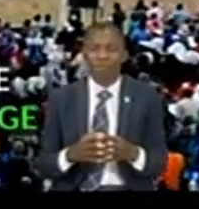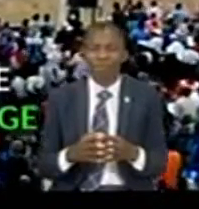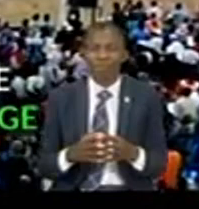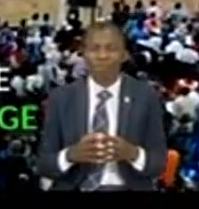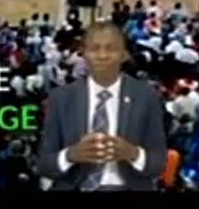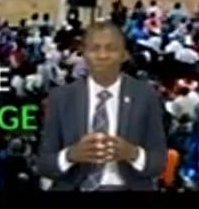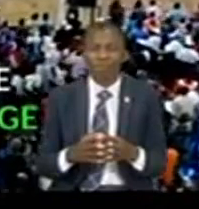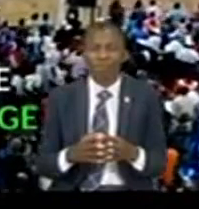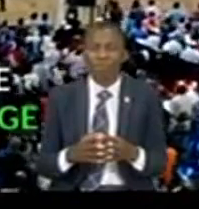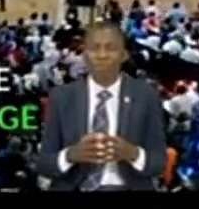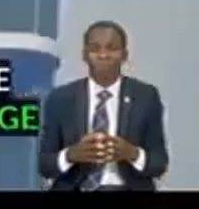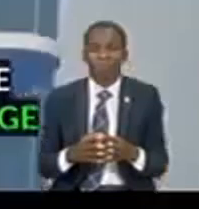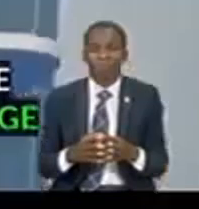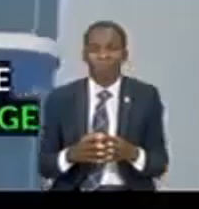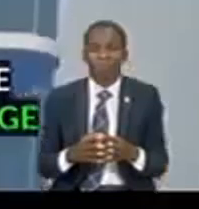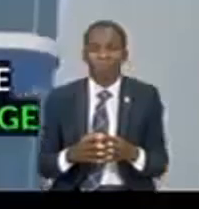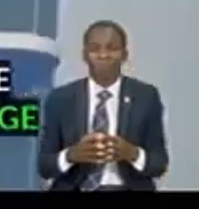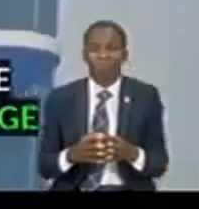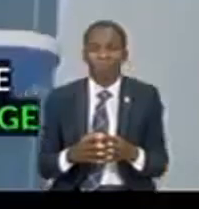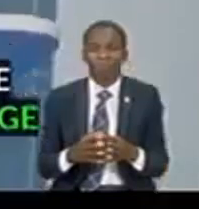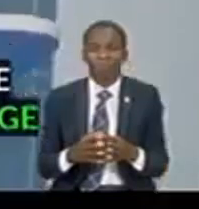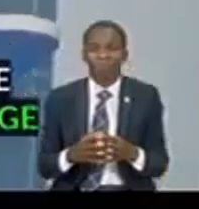and Coming King.